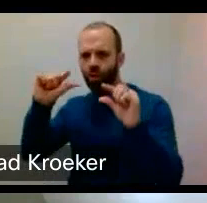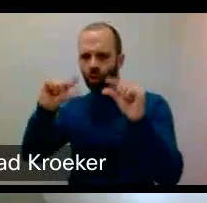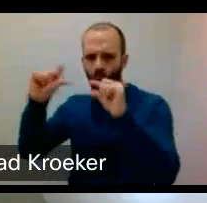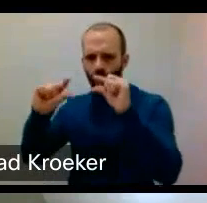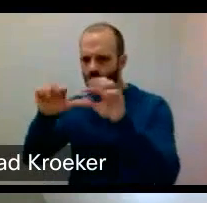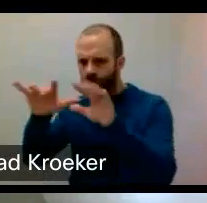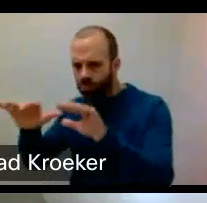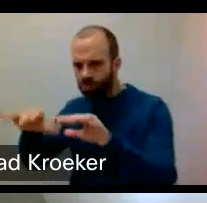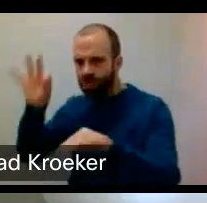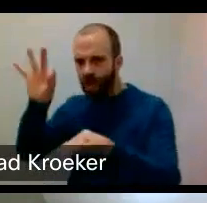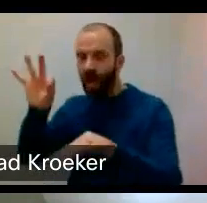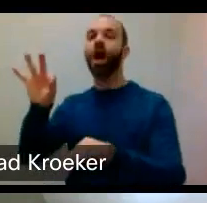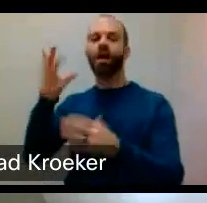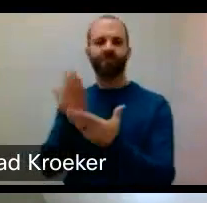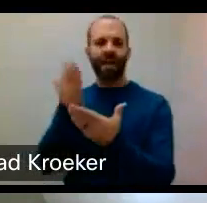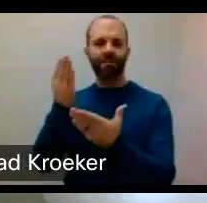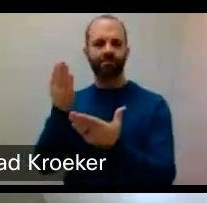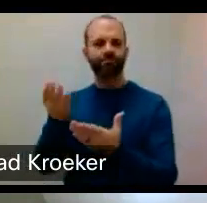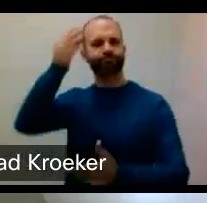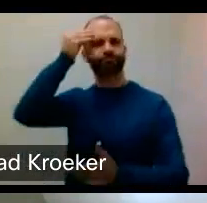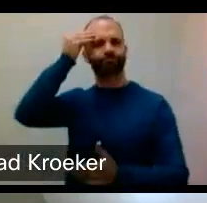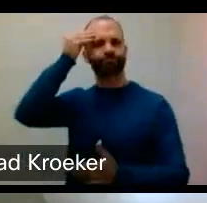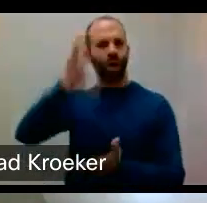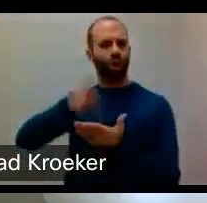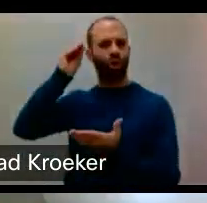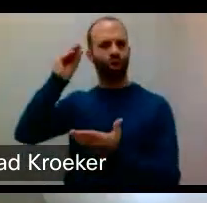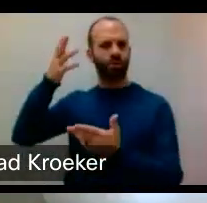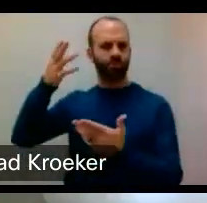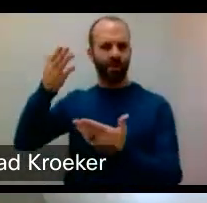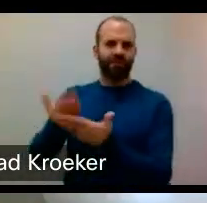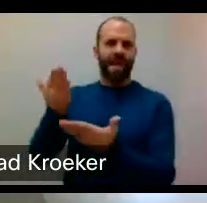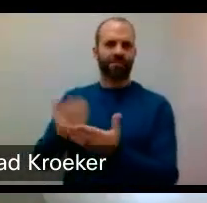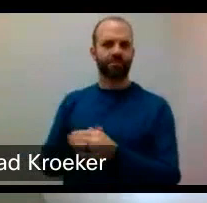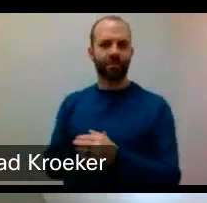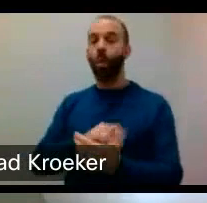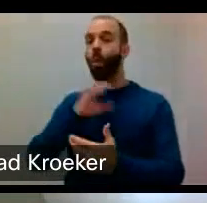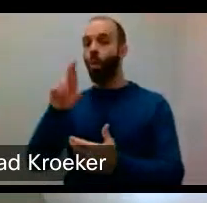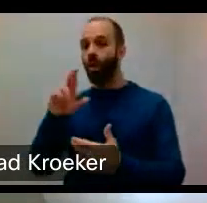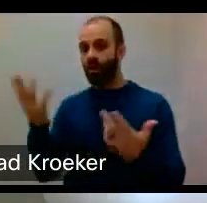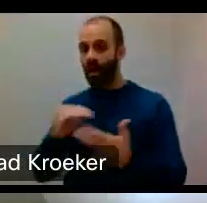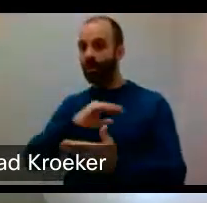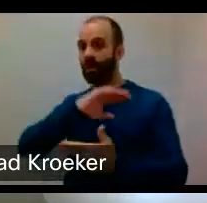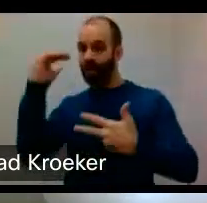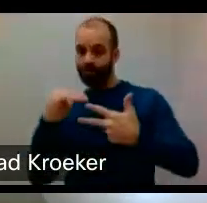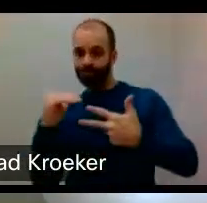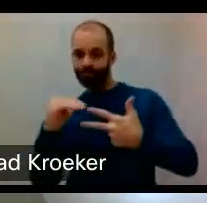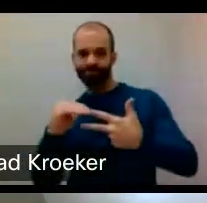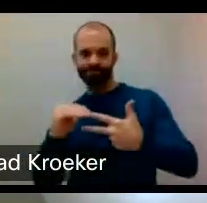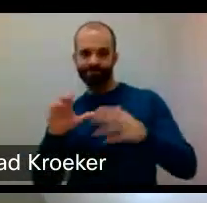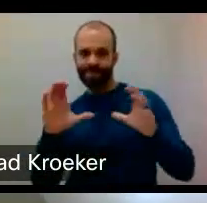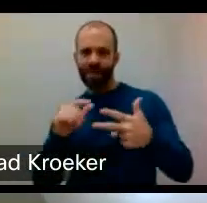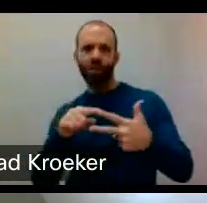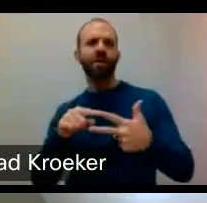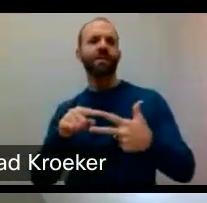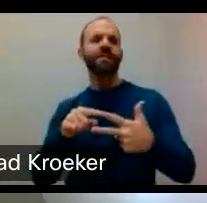knowledge. We can also categorize learning into skills or ability to do something, something that you can